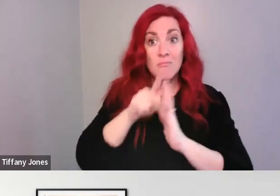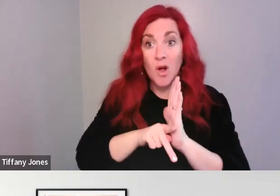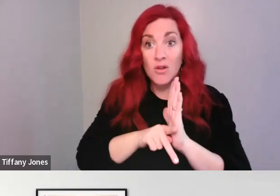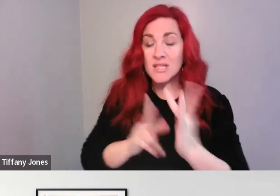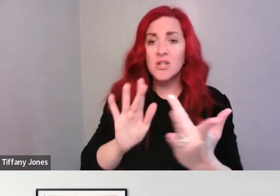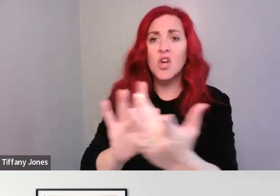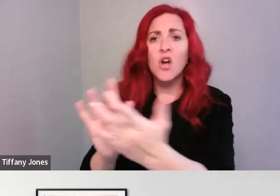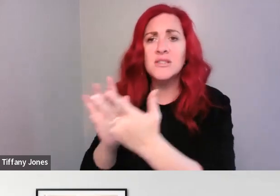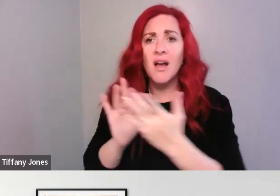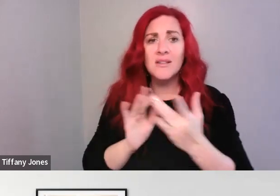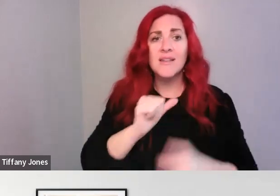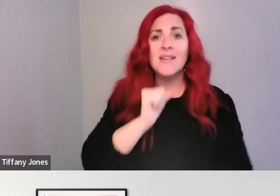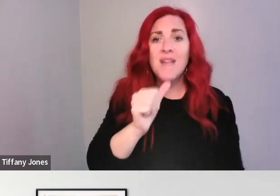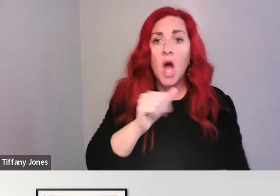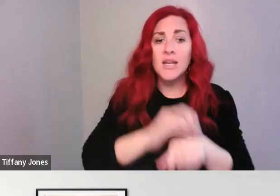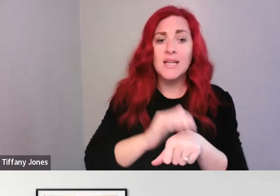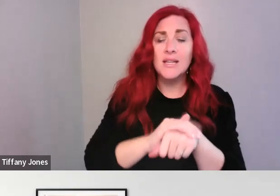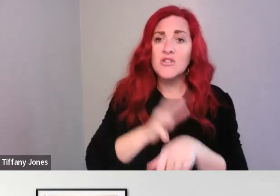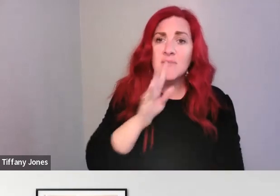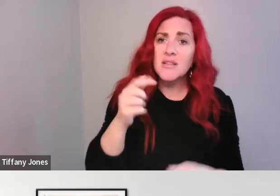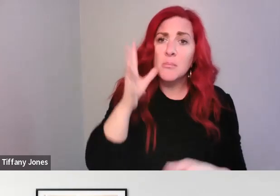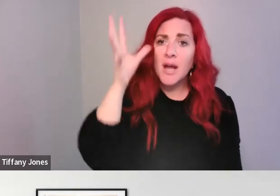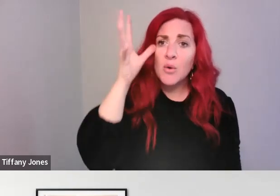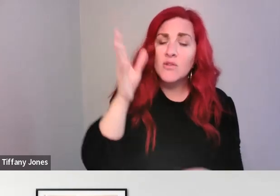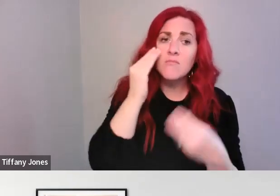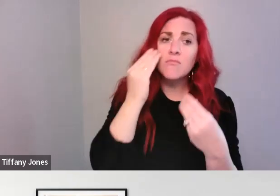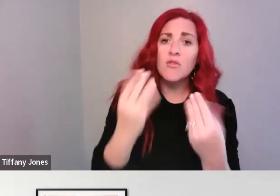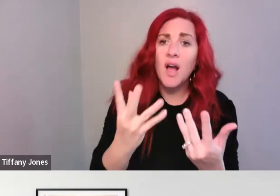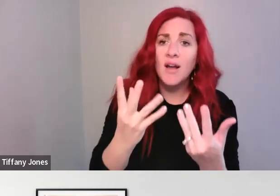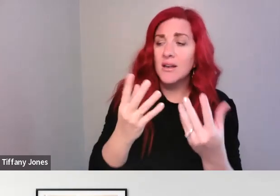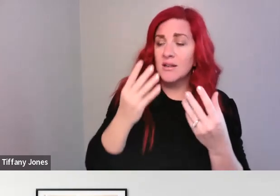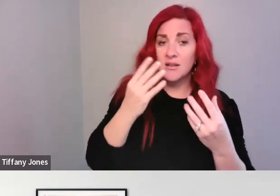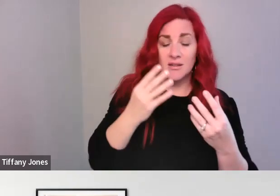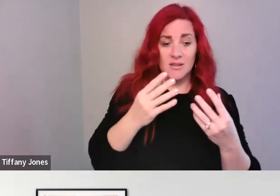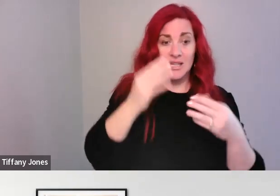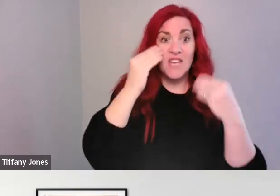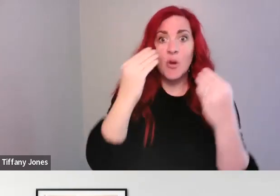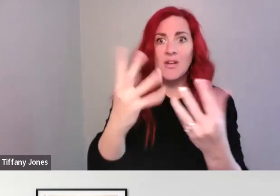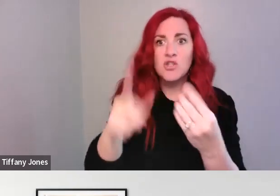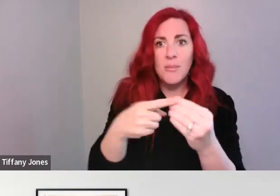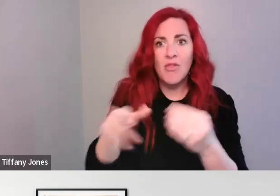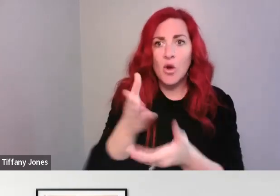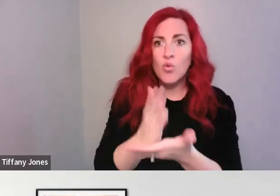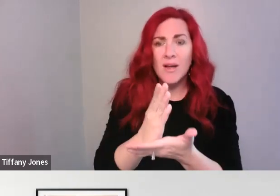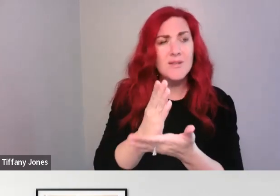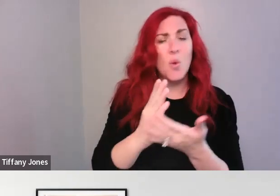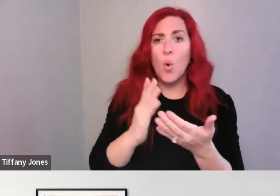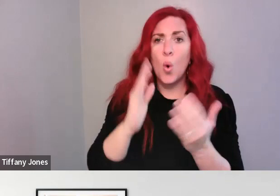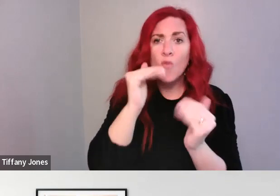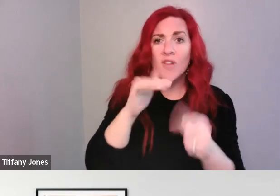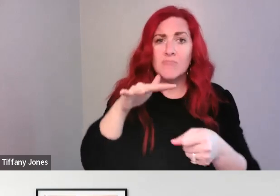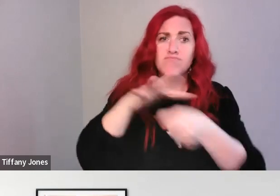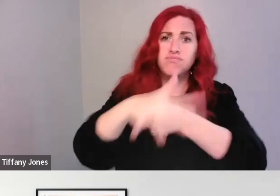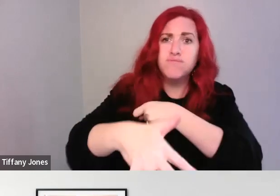speaking parents to give them some more information about their rights. So I would hope there'd be some pretty robust corrective action, because this would